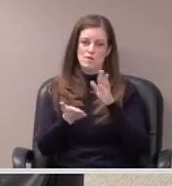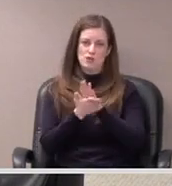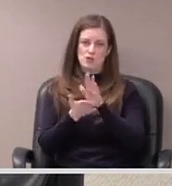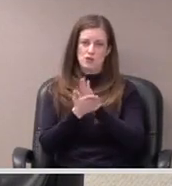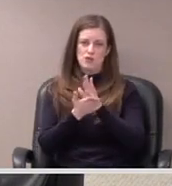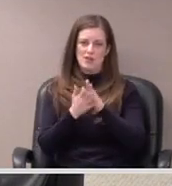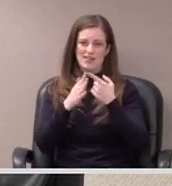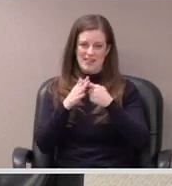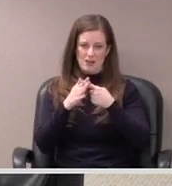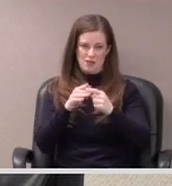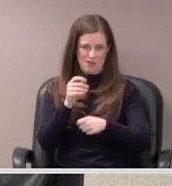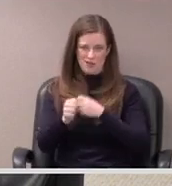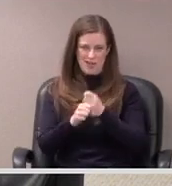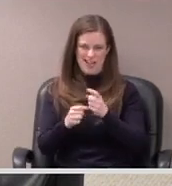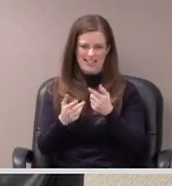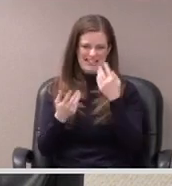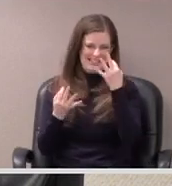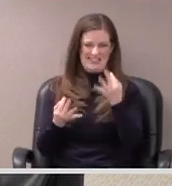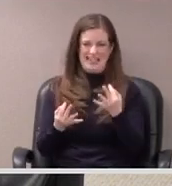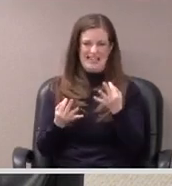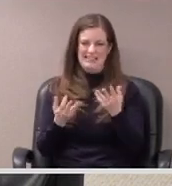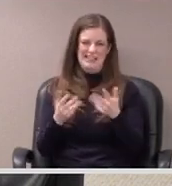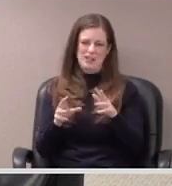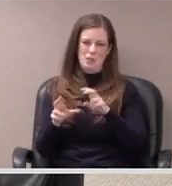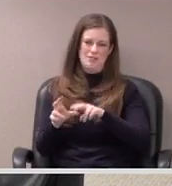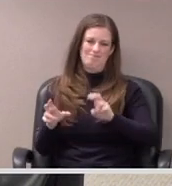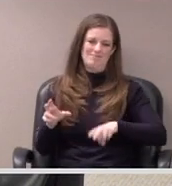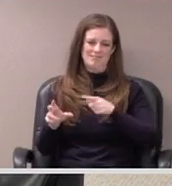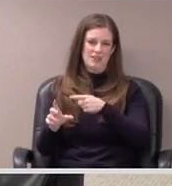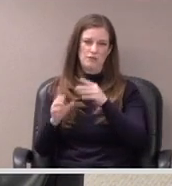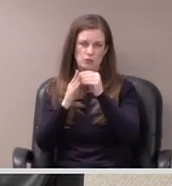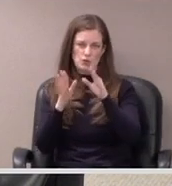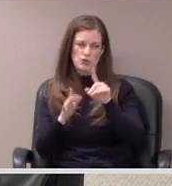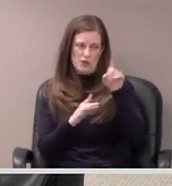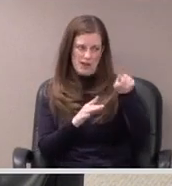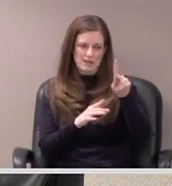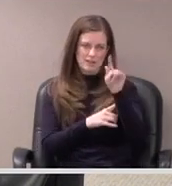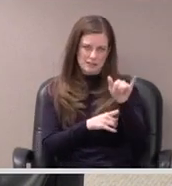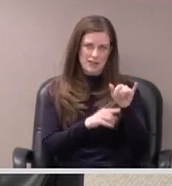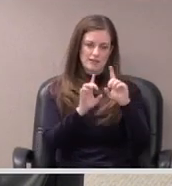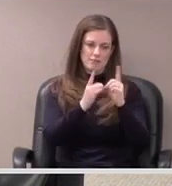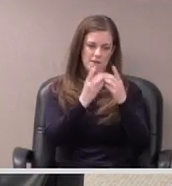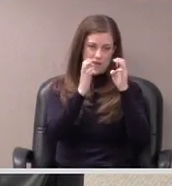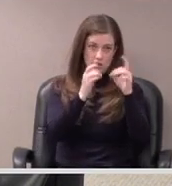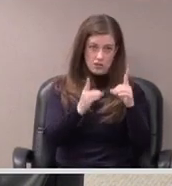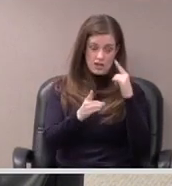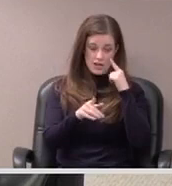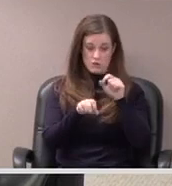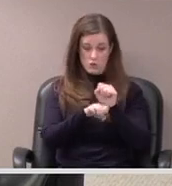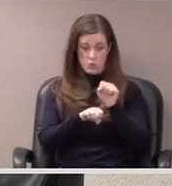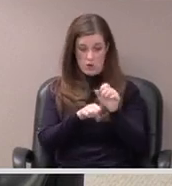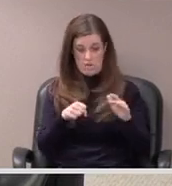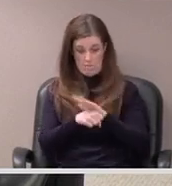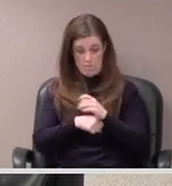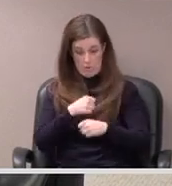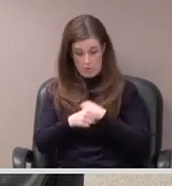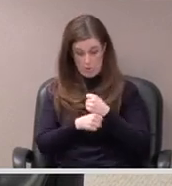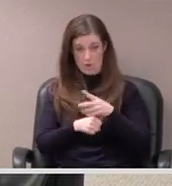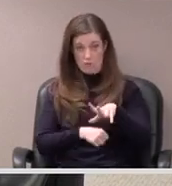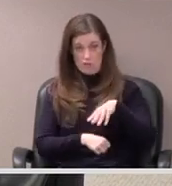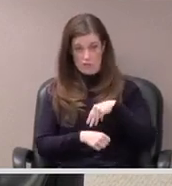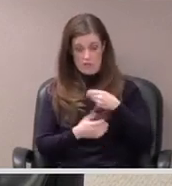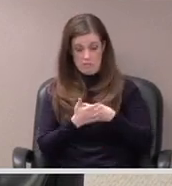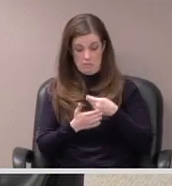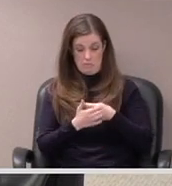year that she didn't want to leave her students. She asked the Kentucky Department of Education if she could work the full year and receive money